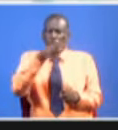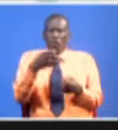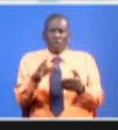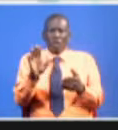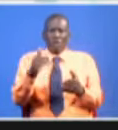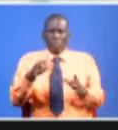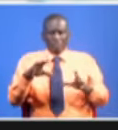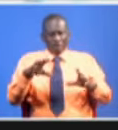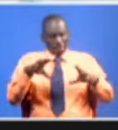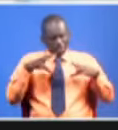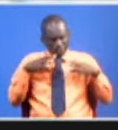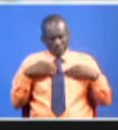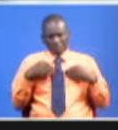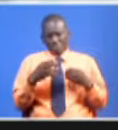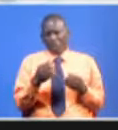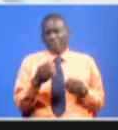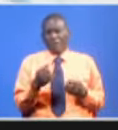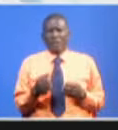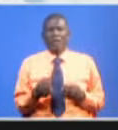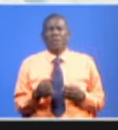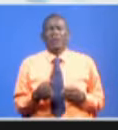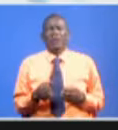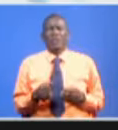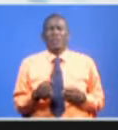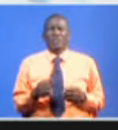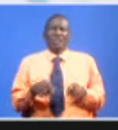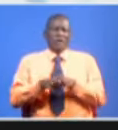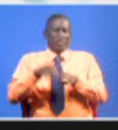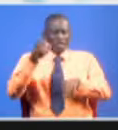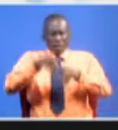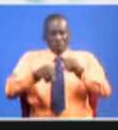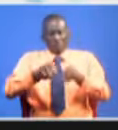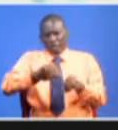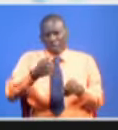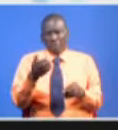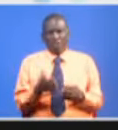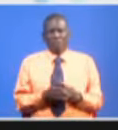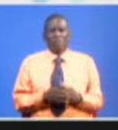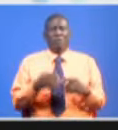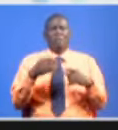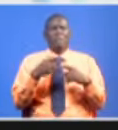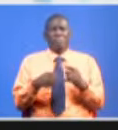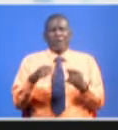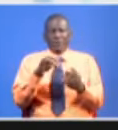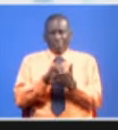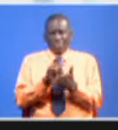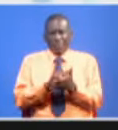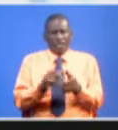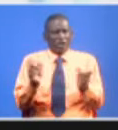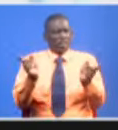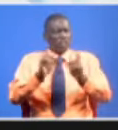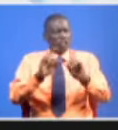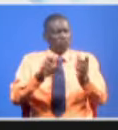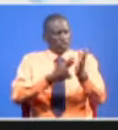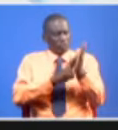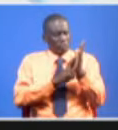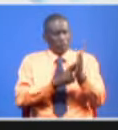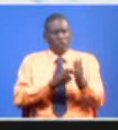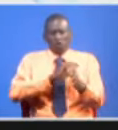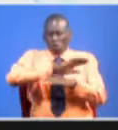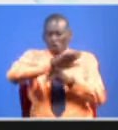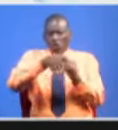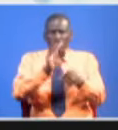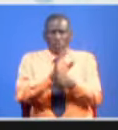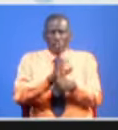taking money in the guise of harambees and so on. But that does not represent the entire church.